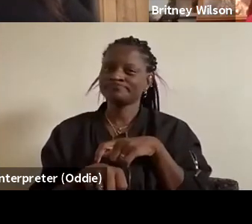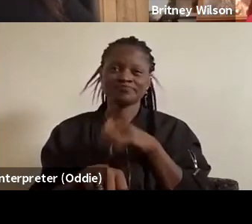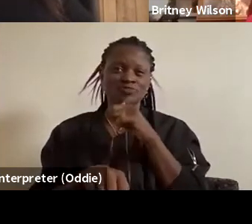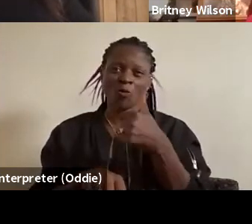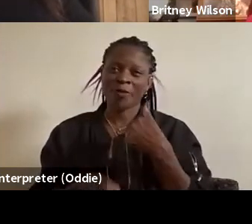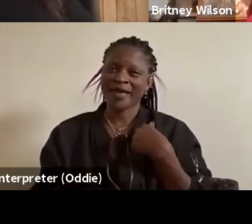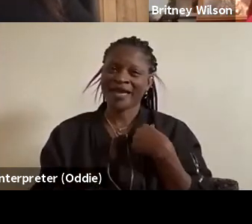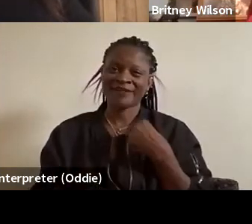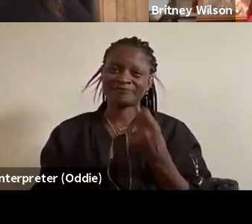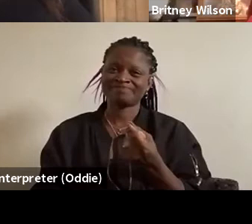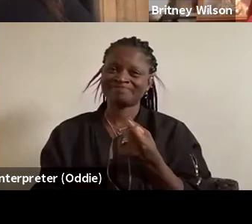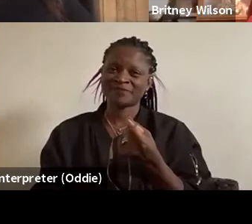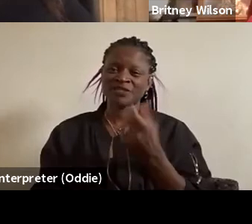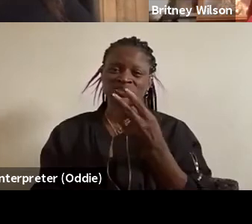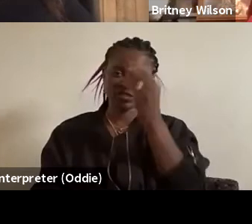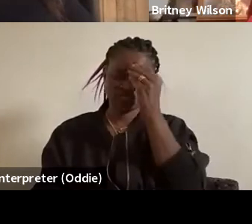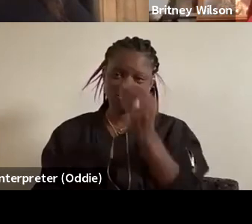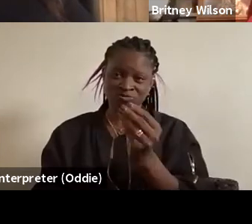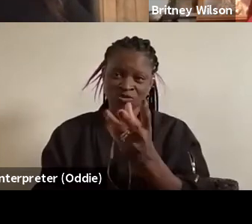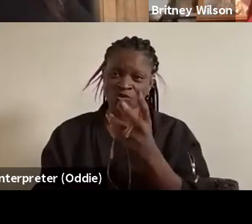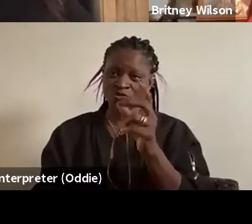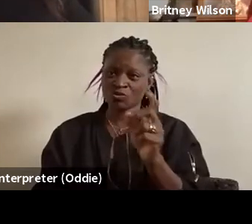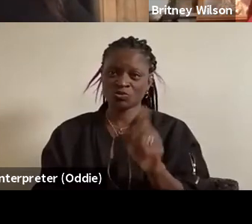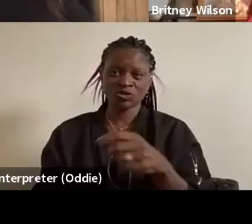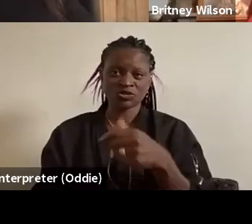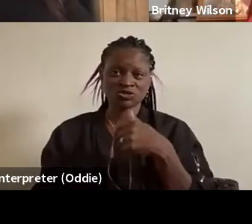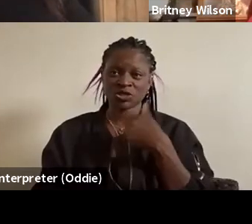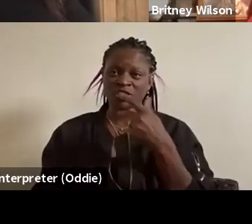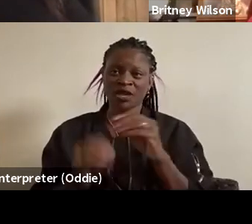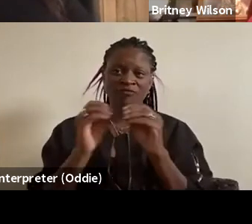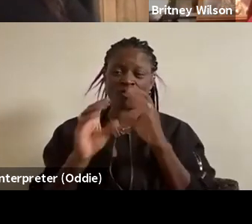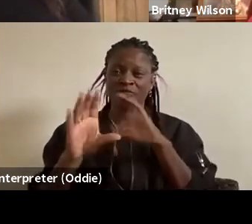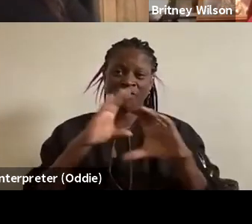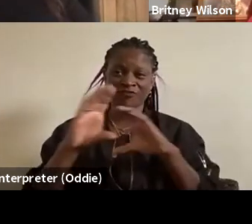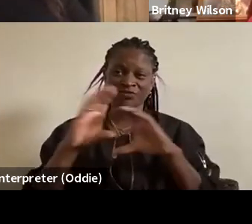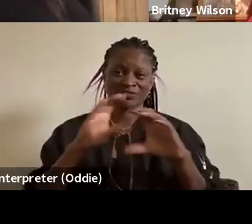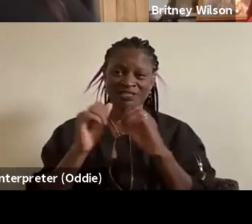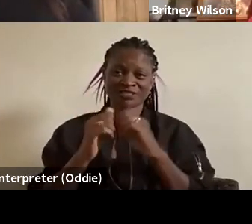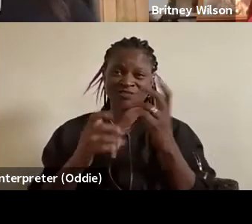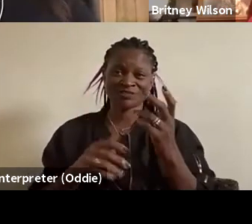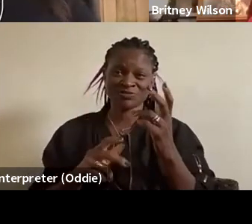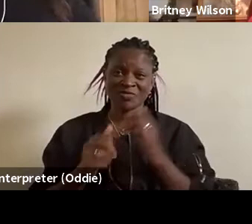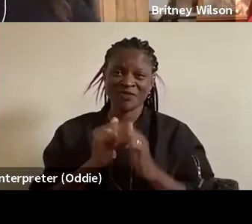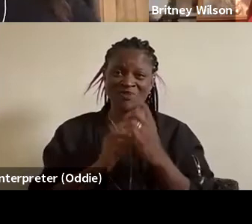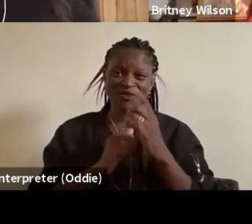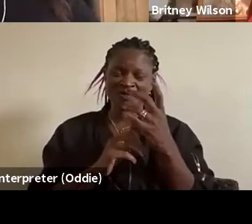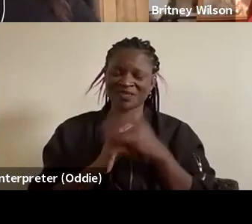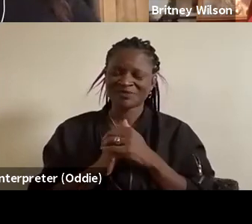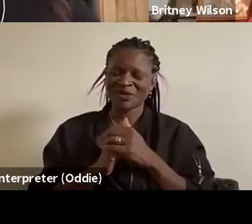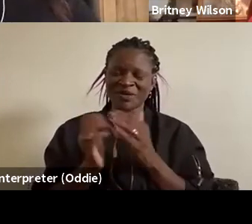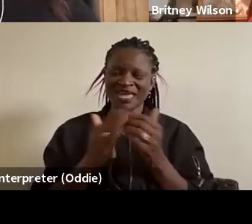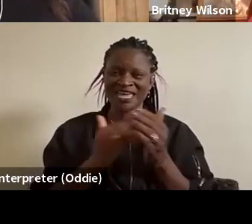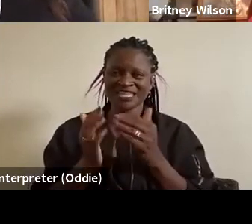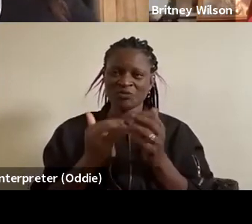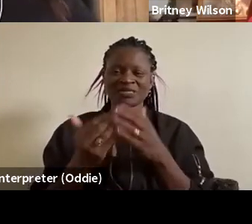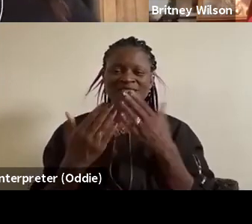a important reminder that we should just have more conversations with you all. So I look forward to keeping it going.